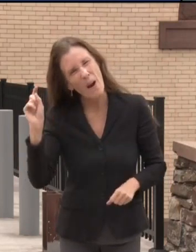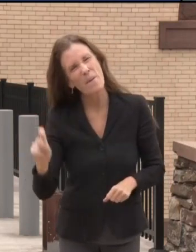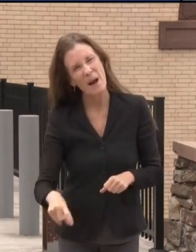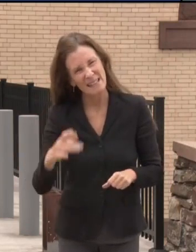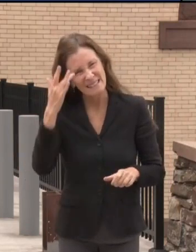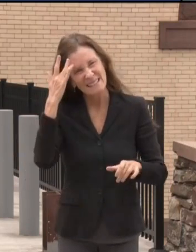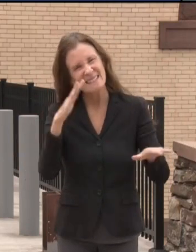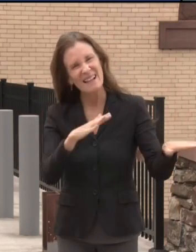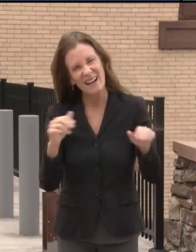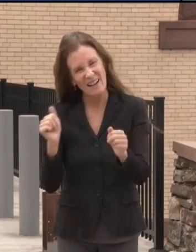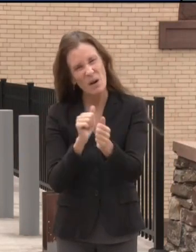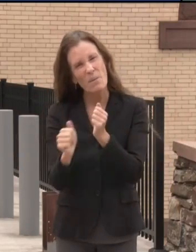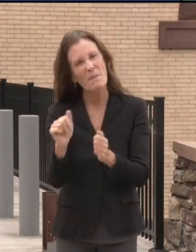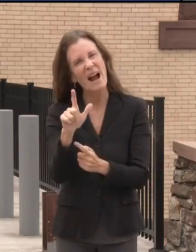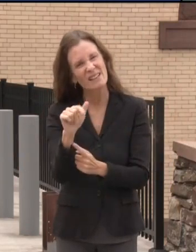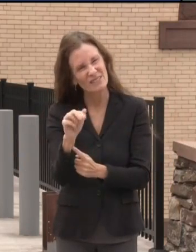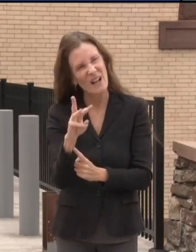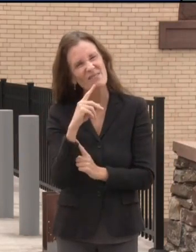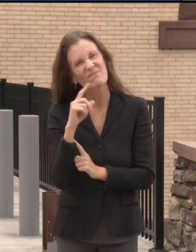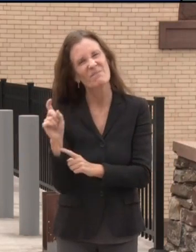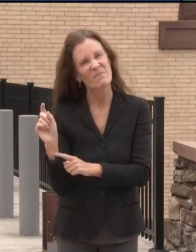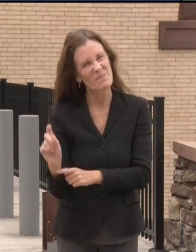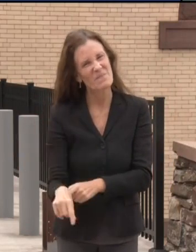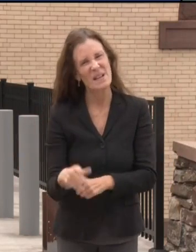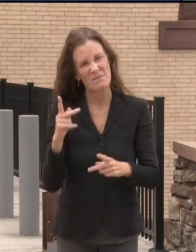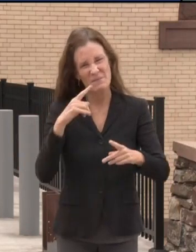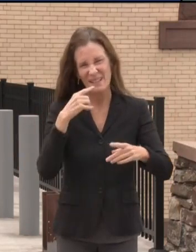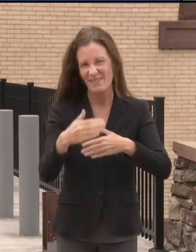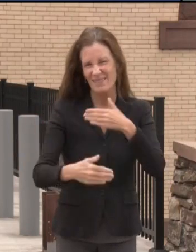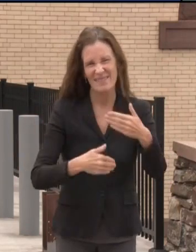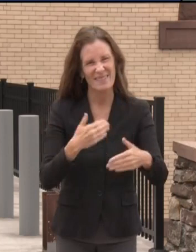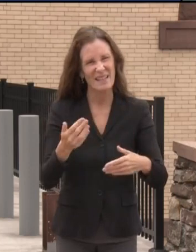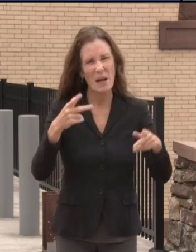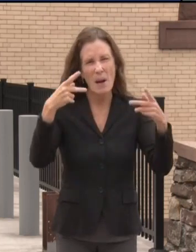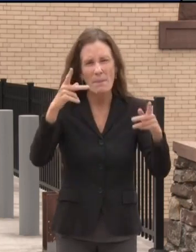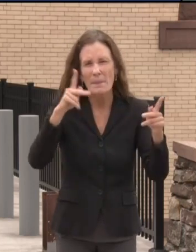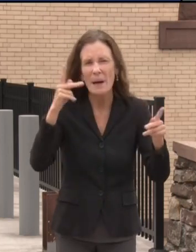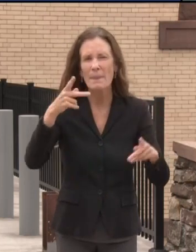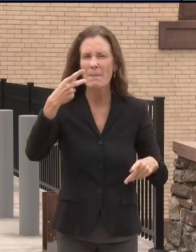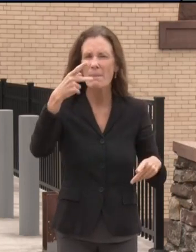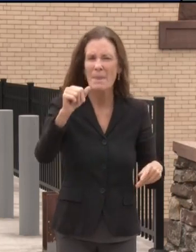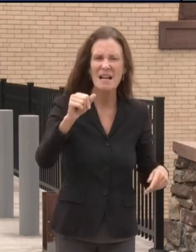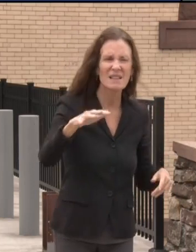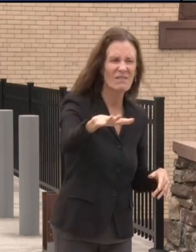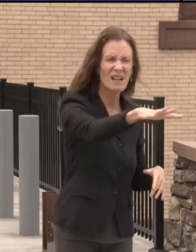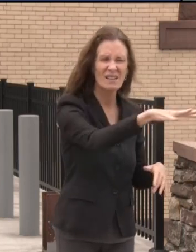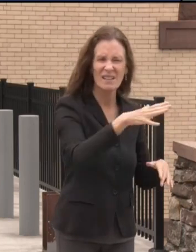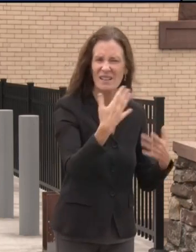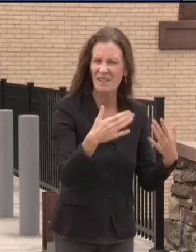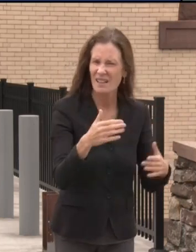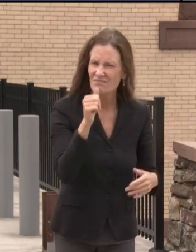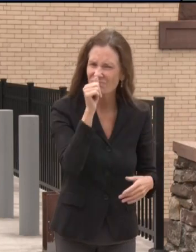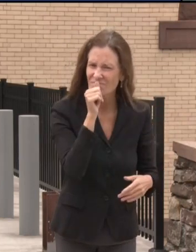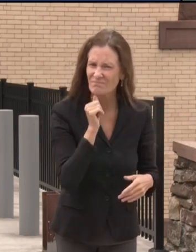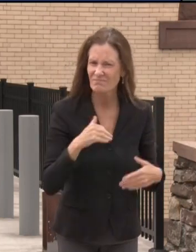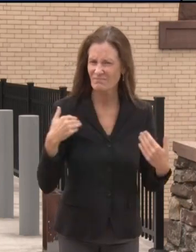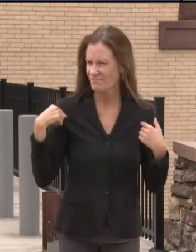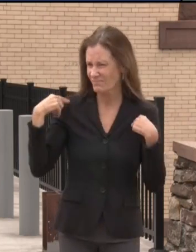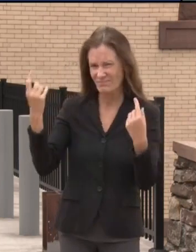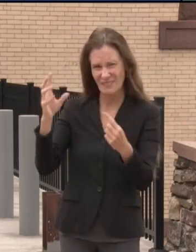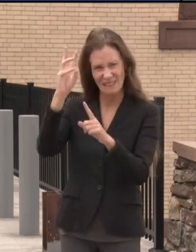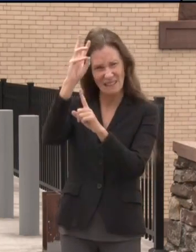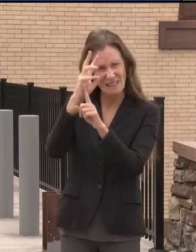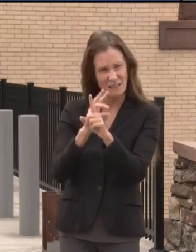the extreme hardships faced by Pennsylvania's families and small businesses over the past 6 months haven't persuaded my colleagues